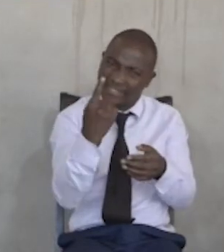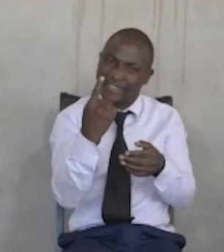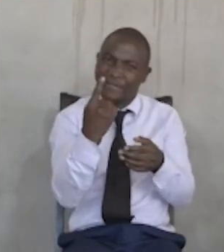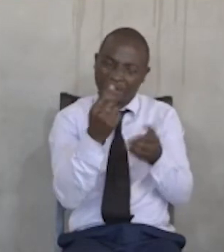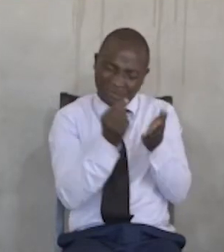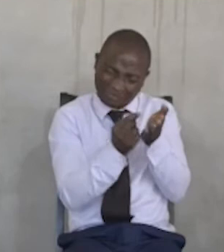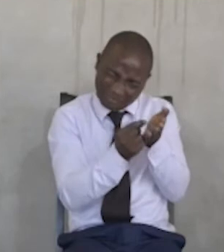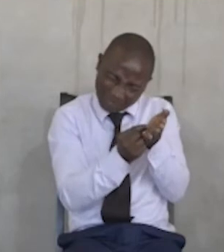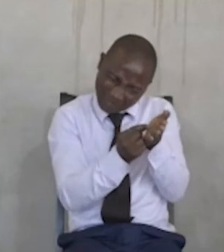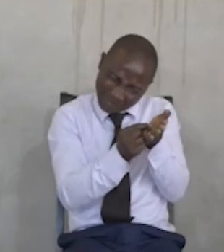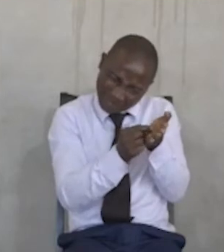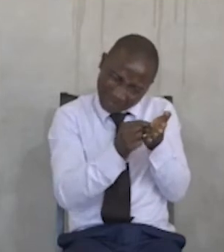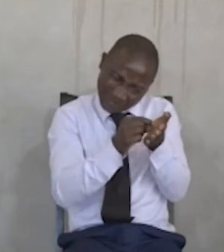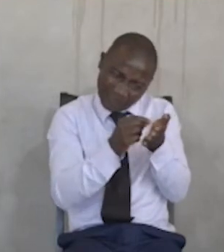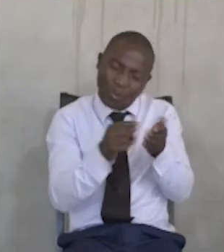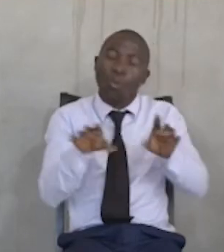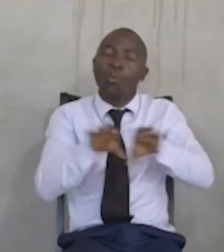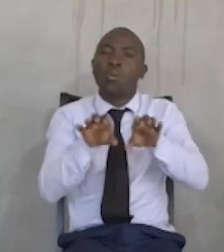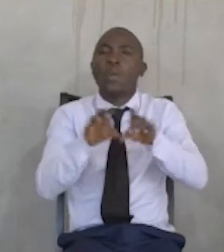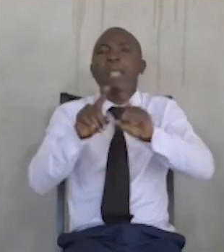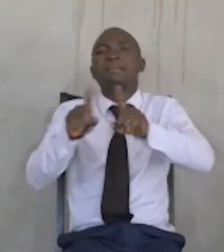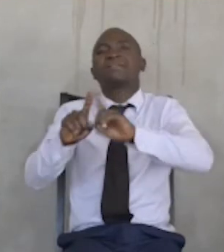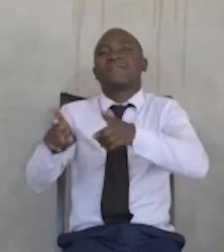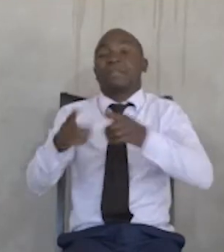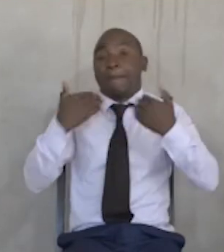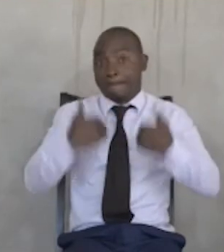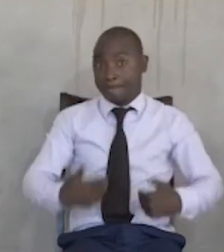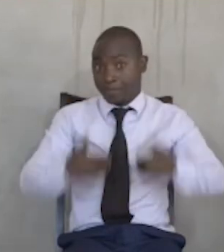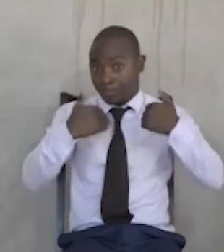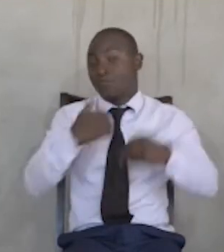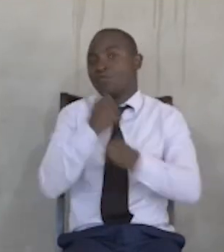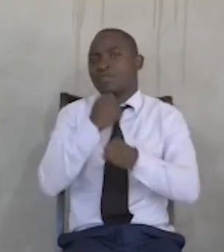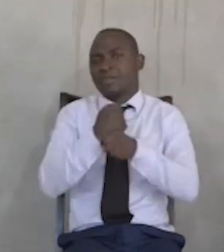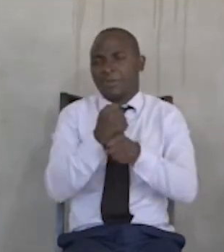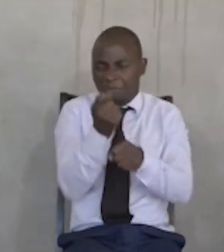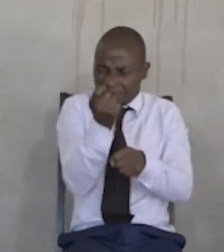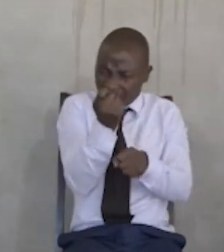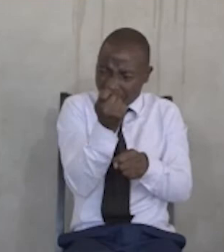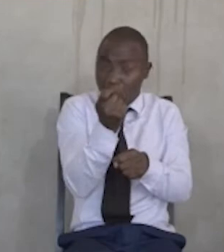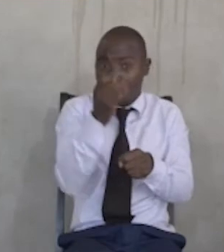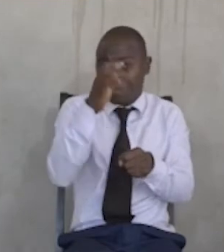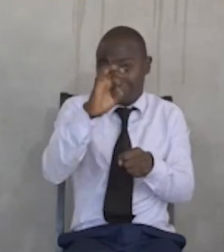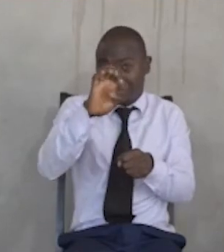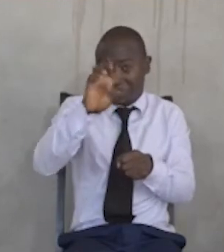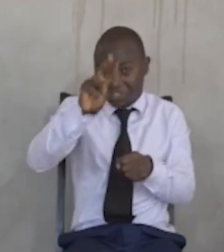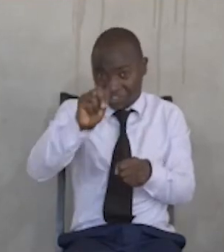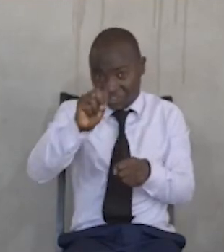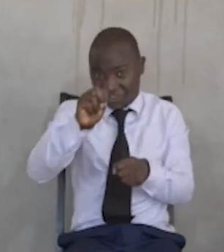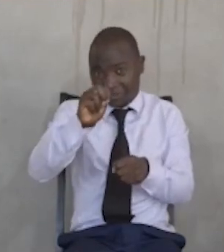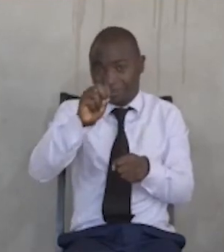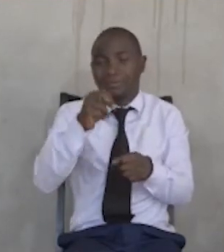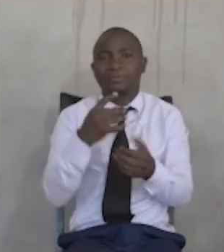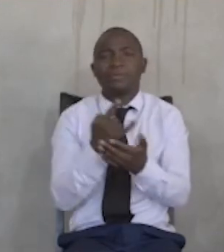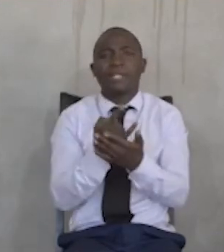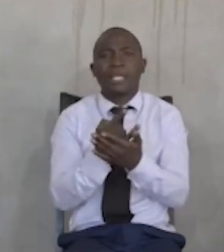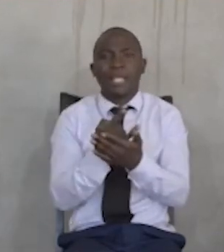in the human body. For example, there is a specific gene which is responsible for production of a hormone